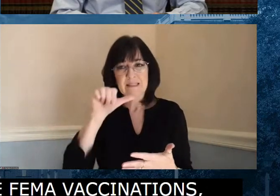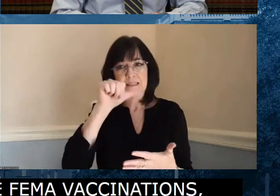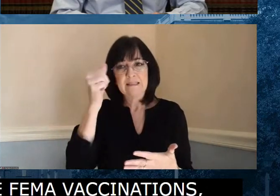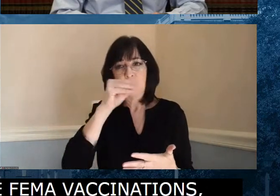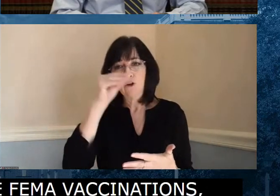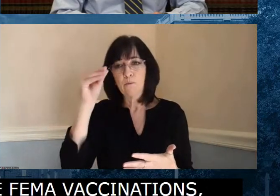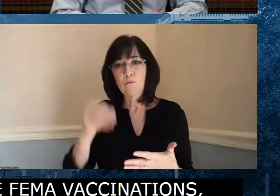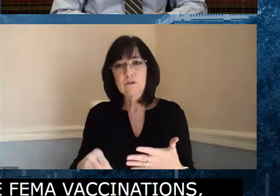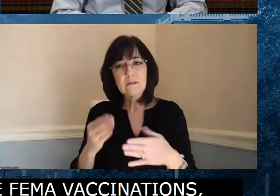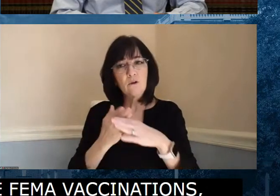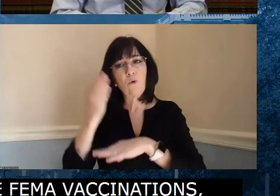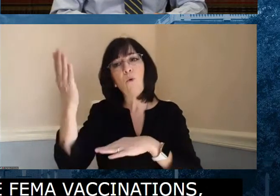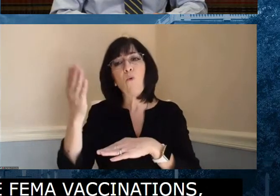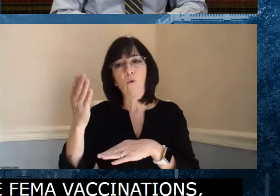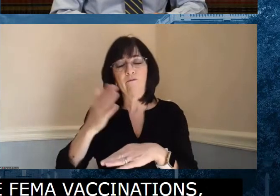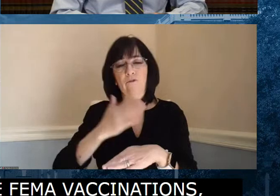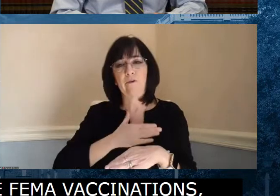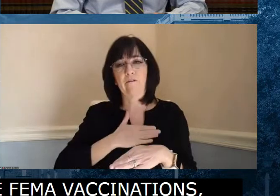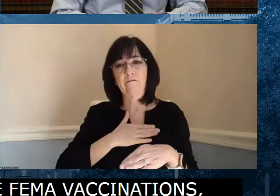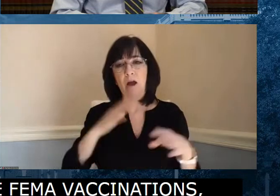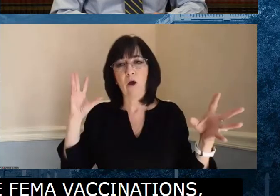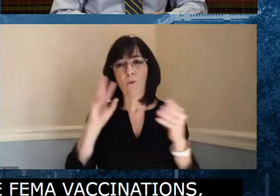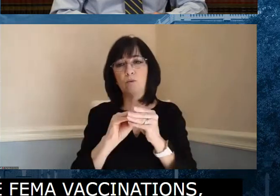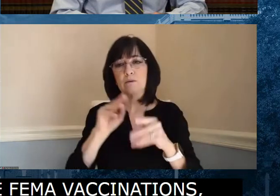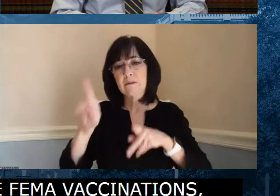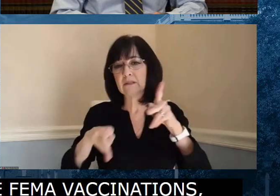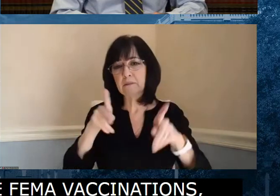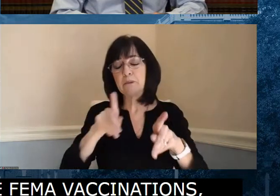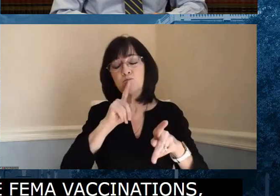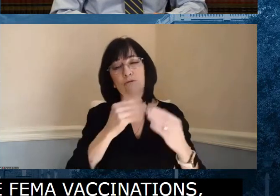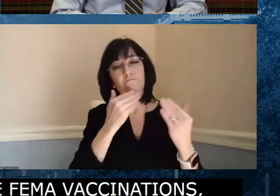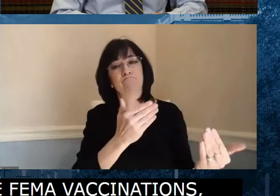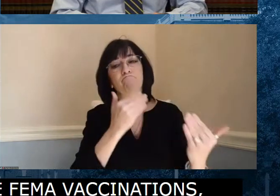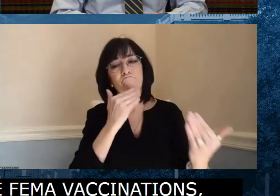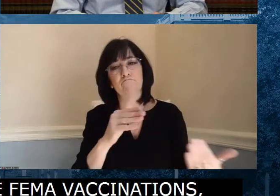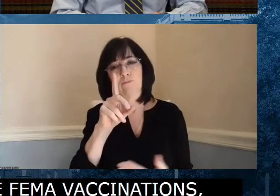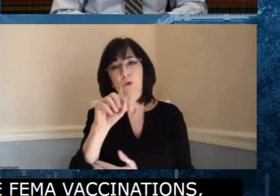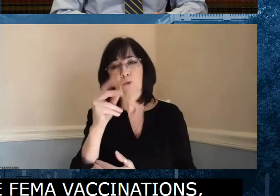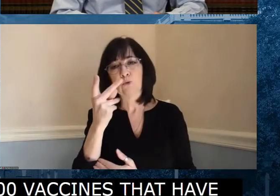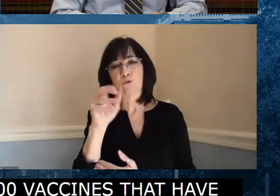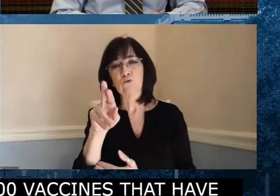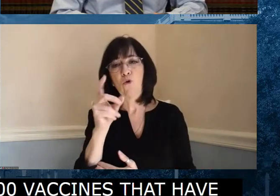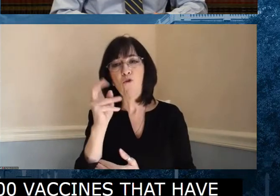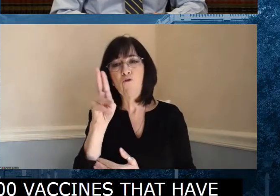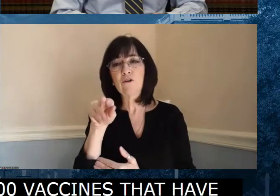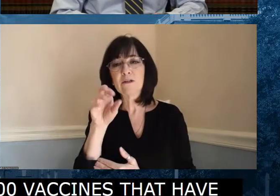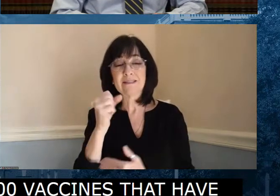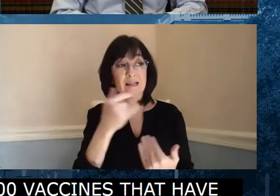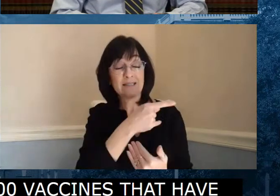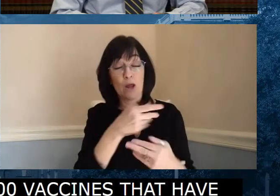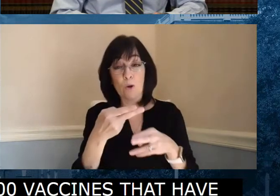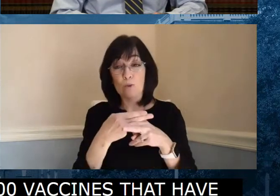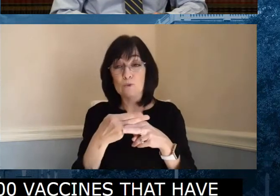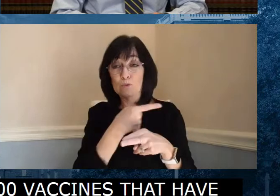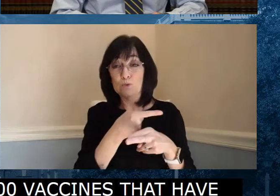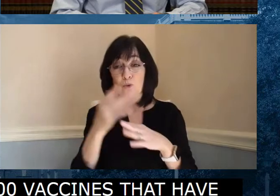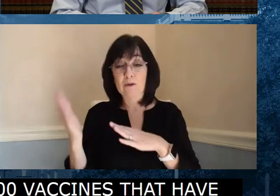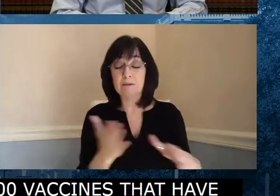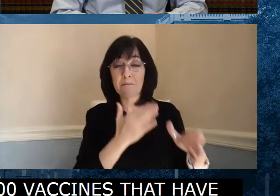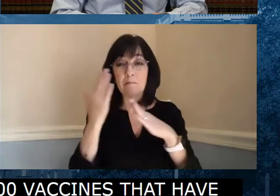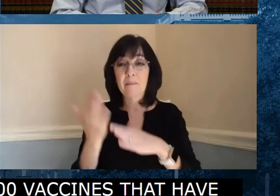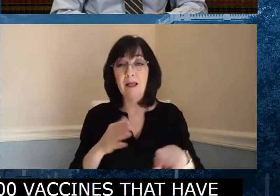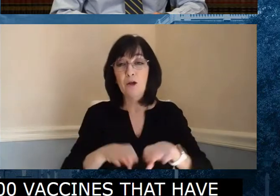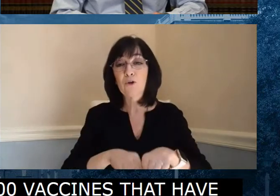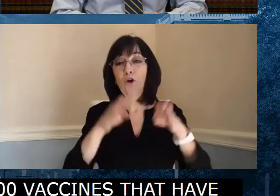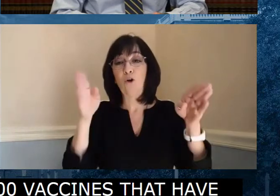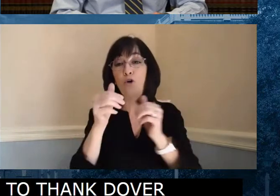thank Dover Downs Speedway for allowing us to use their property, and hope they have a great race as they move into May and